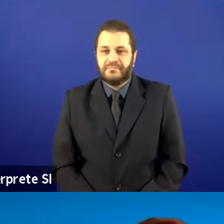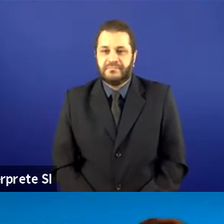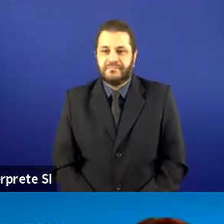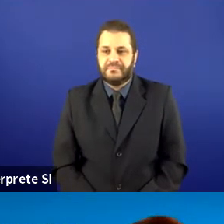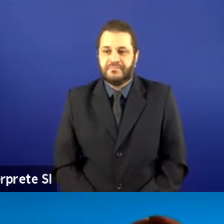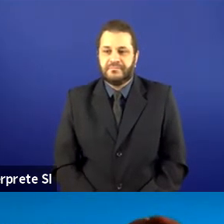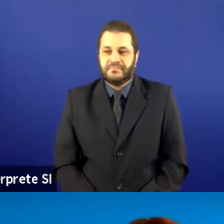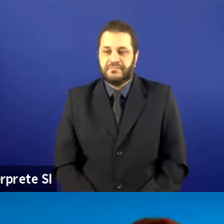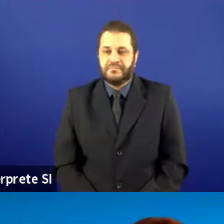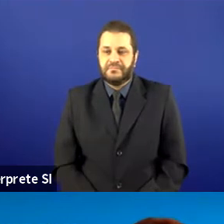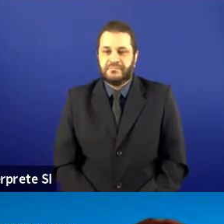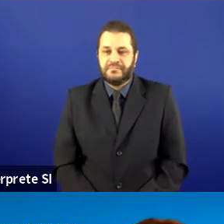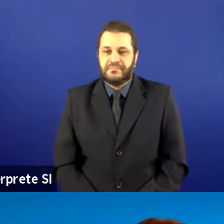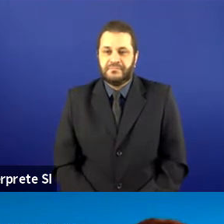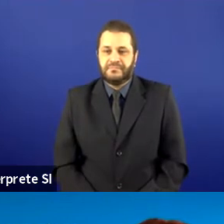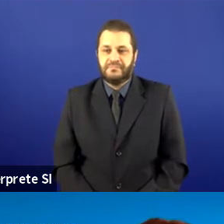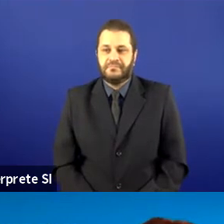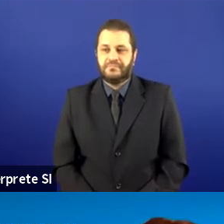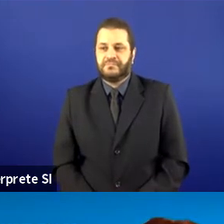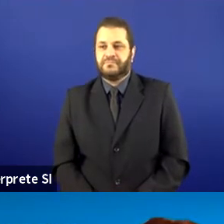We are always suffering